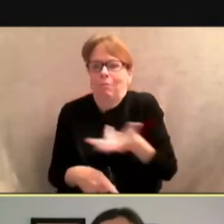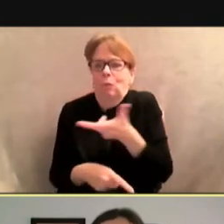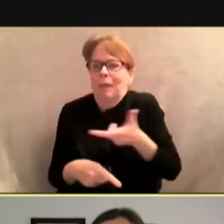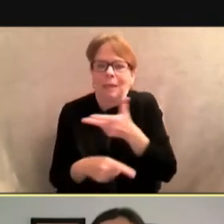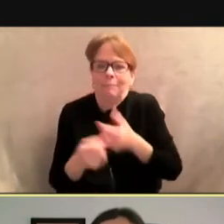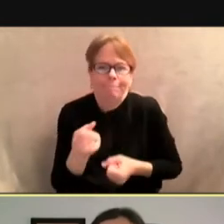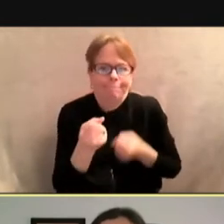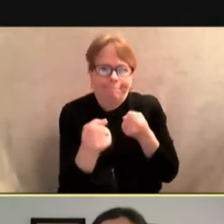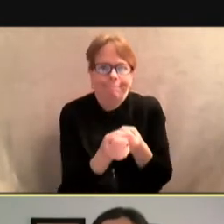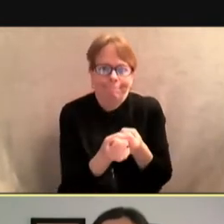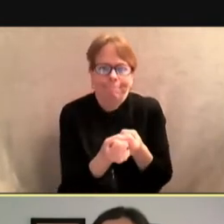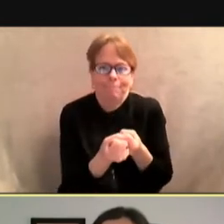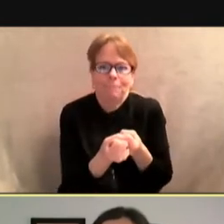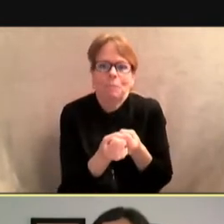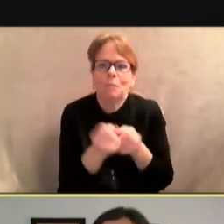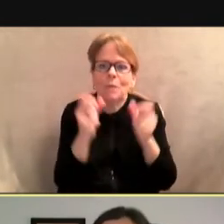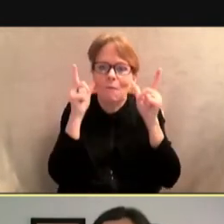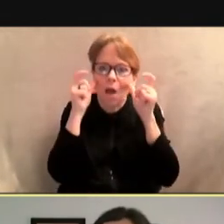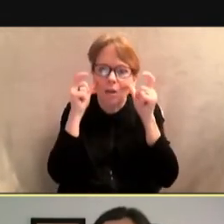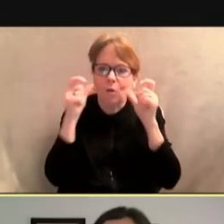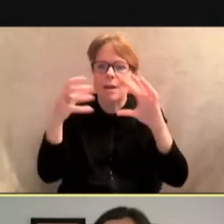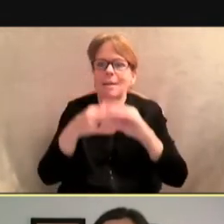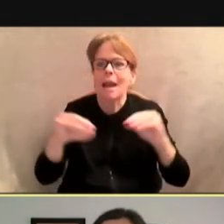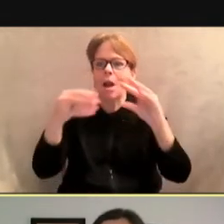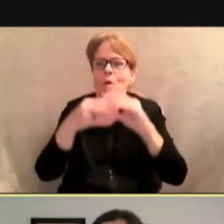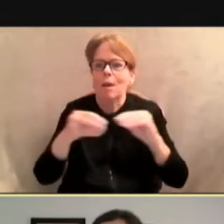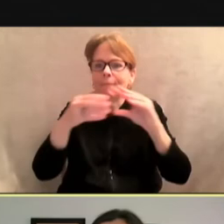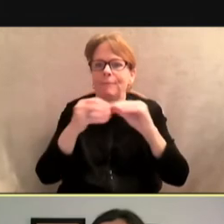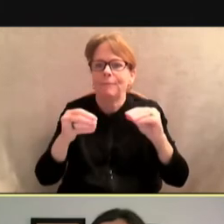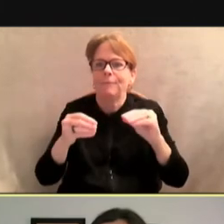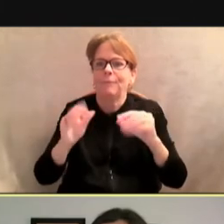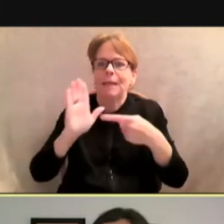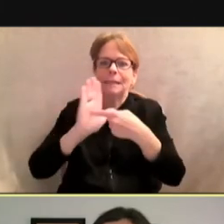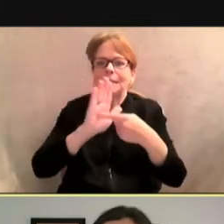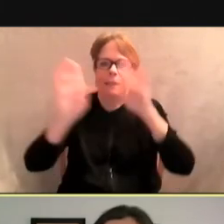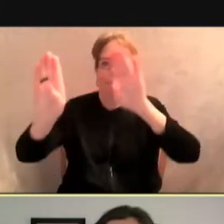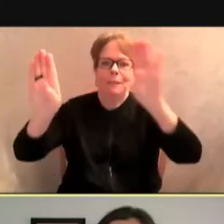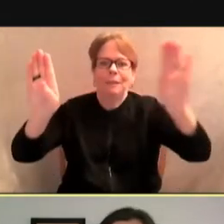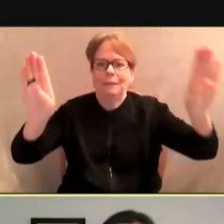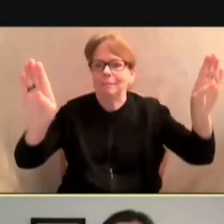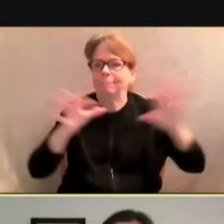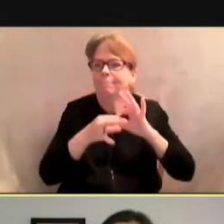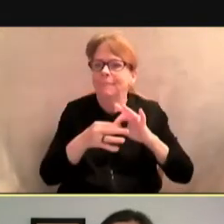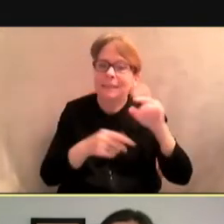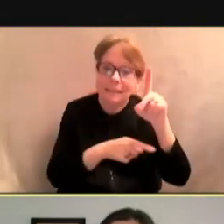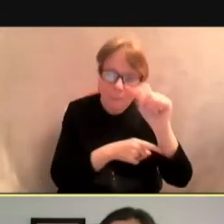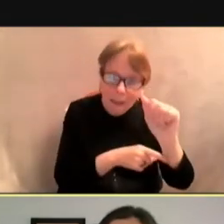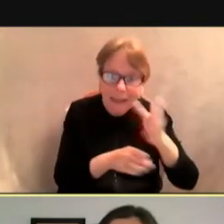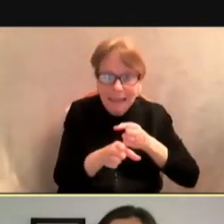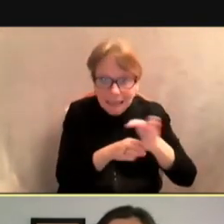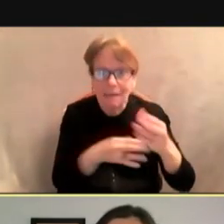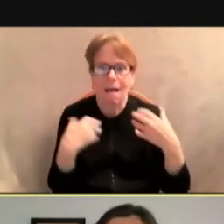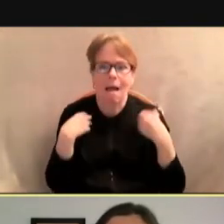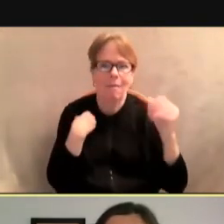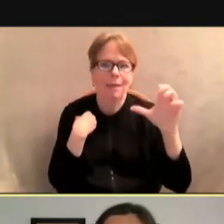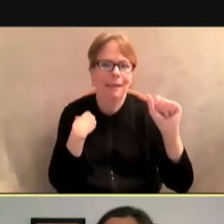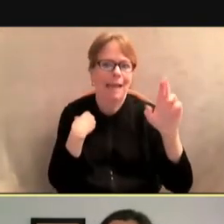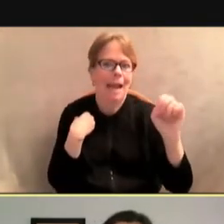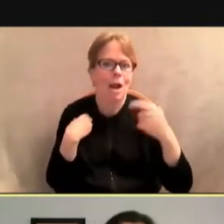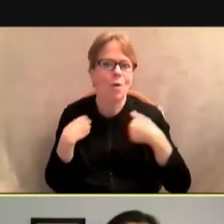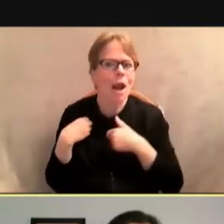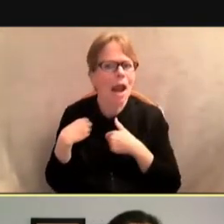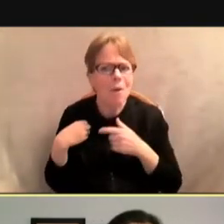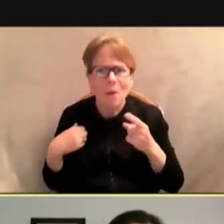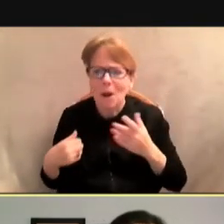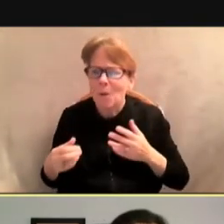sponsoring a photography and narrative medicine exhibit focused solely on disability and disability in the healthcare system. And we're very excited about the awareness that this